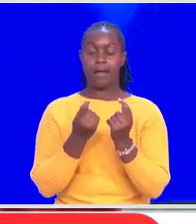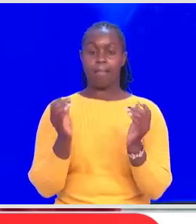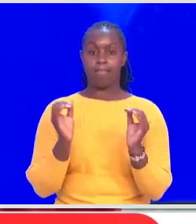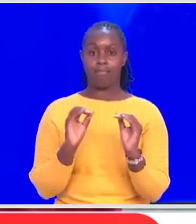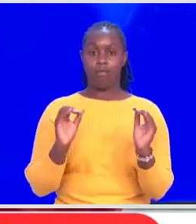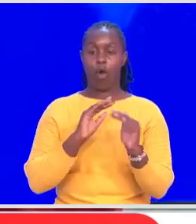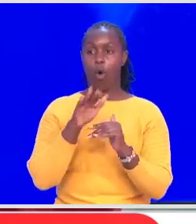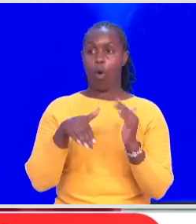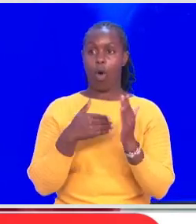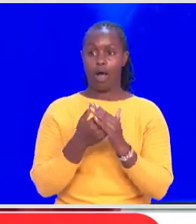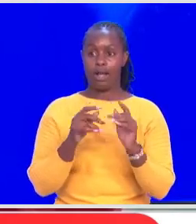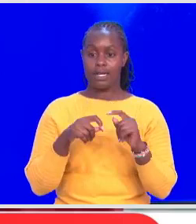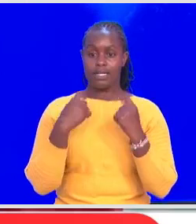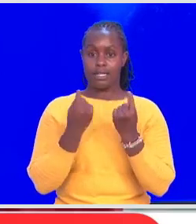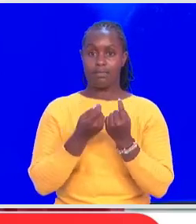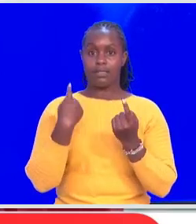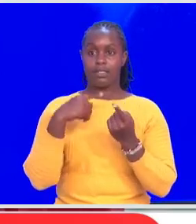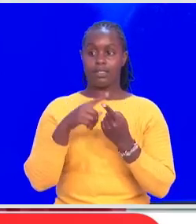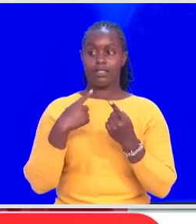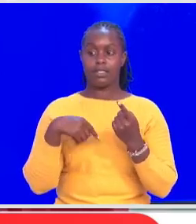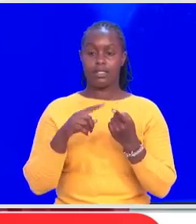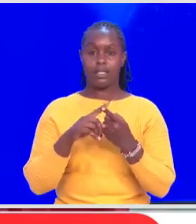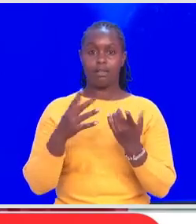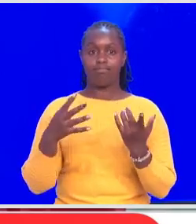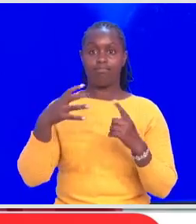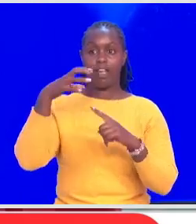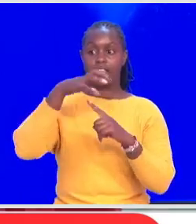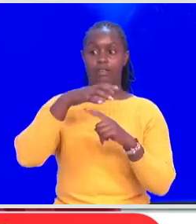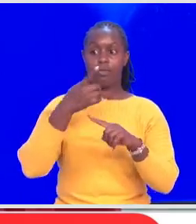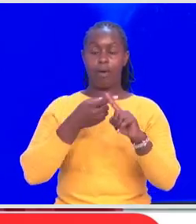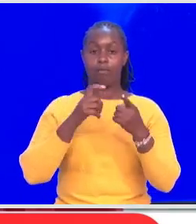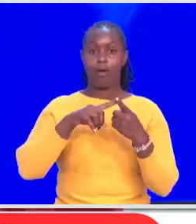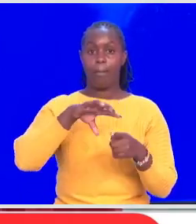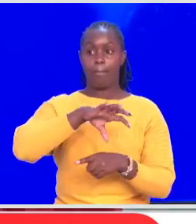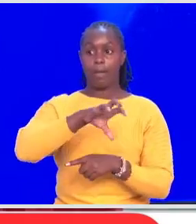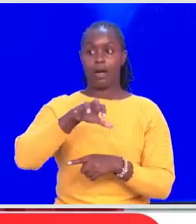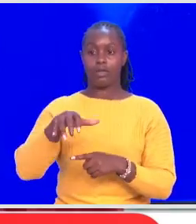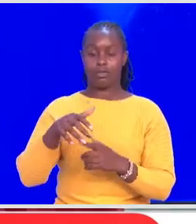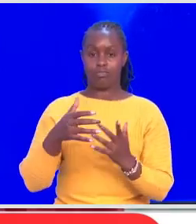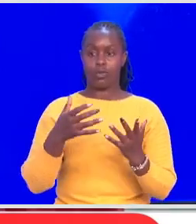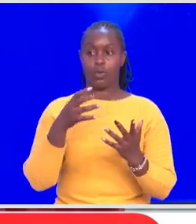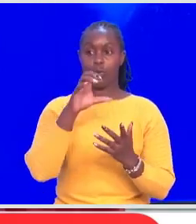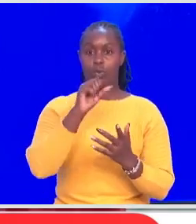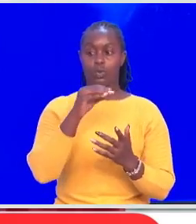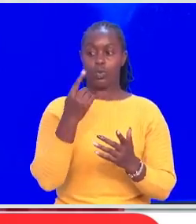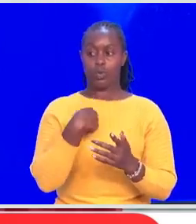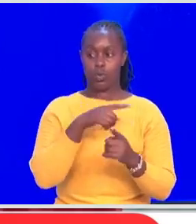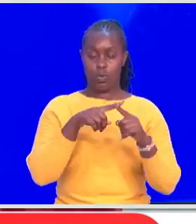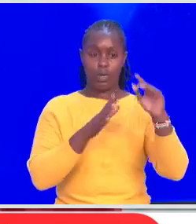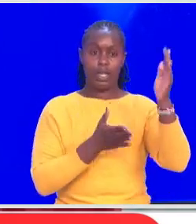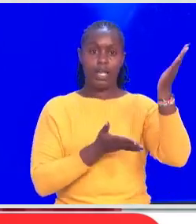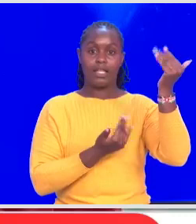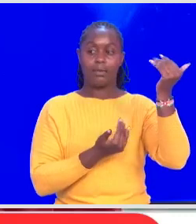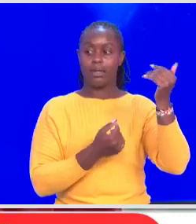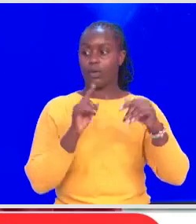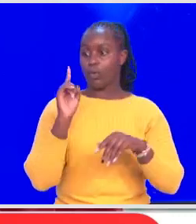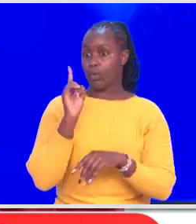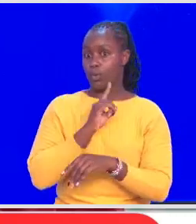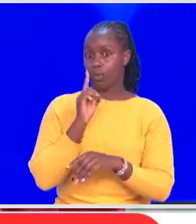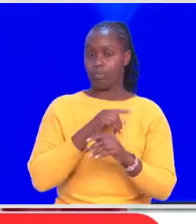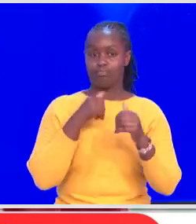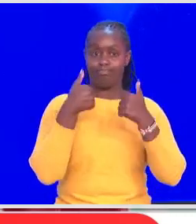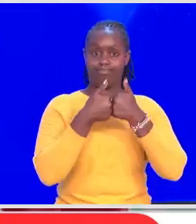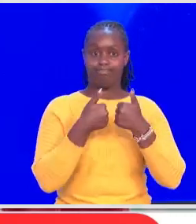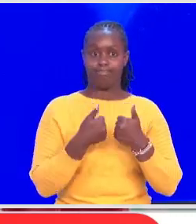zote ni ma champions from their region, from their counties. So tulikuwa tuna expect a tough game.